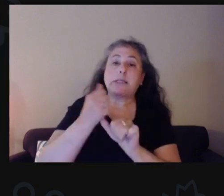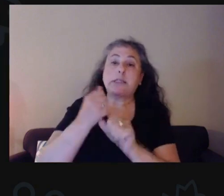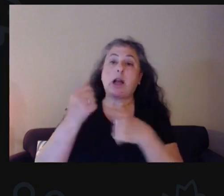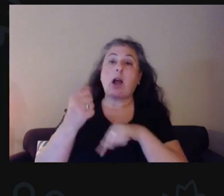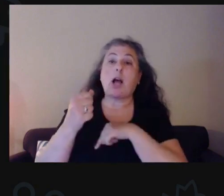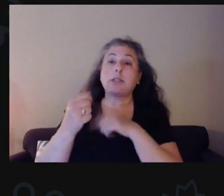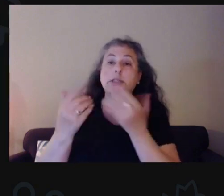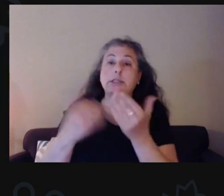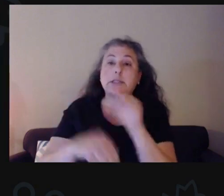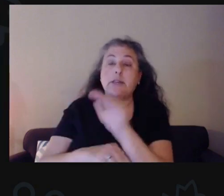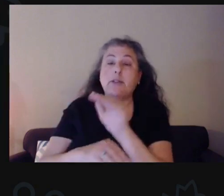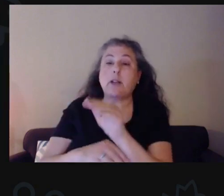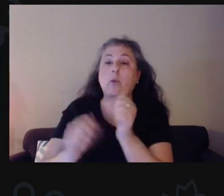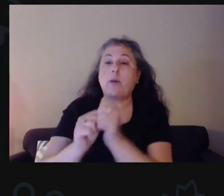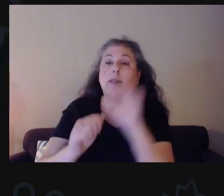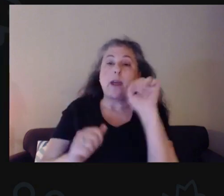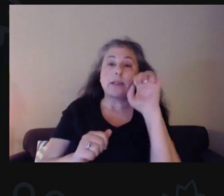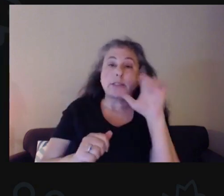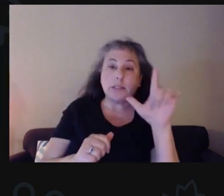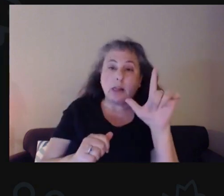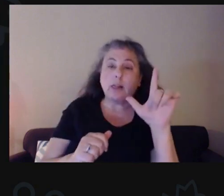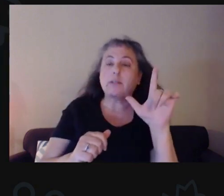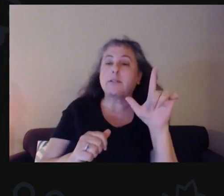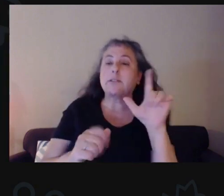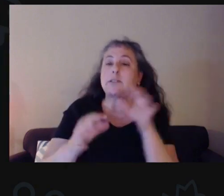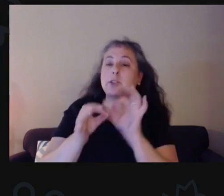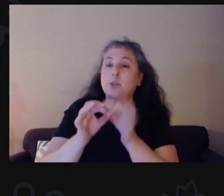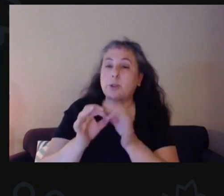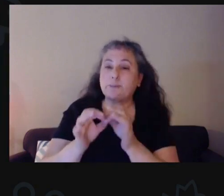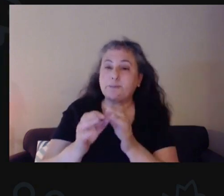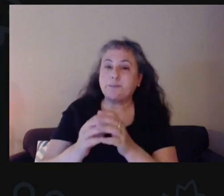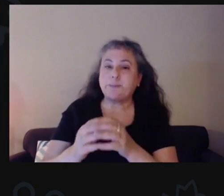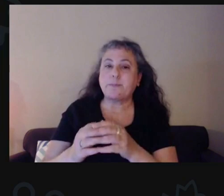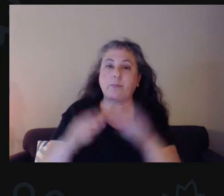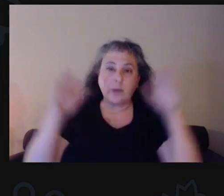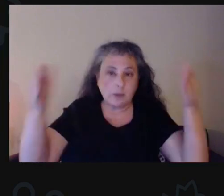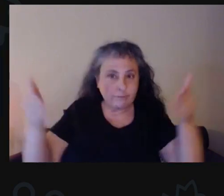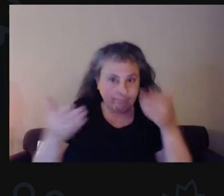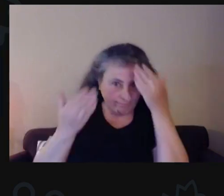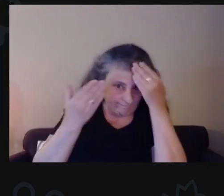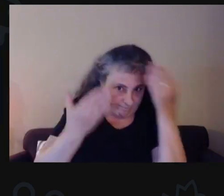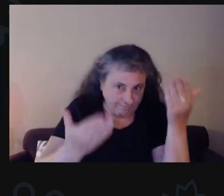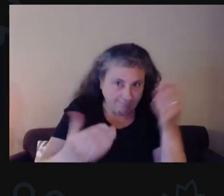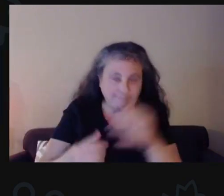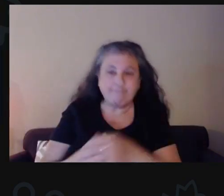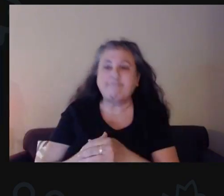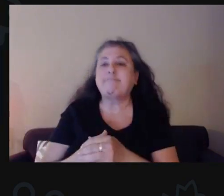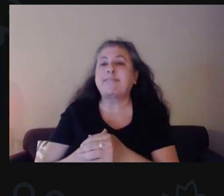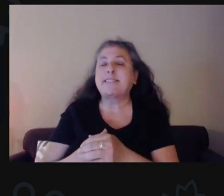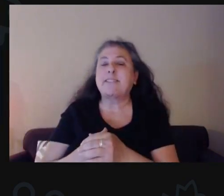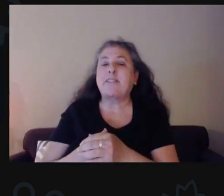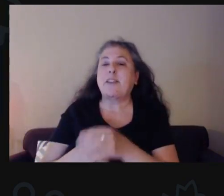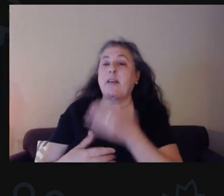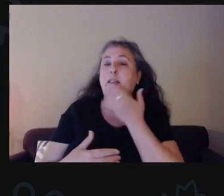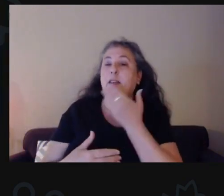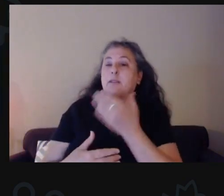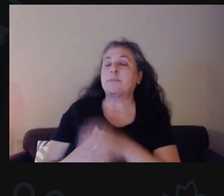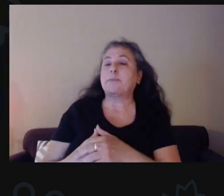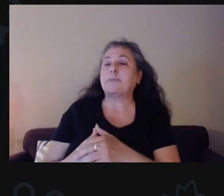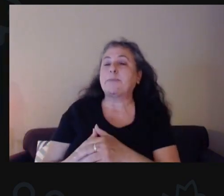evening with American Sign Language interpretation. So thank you so much to Janny for being here. Really appreciate